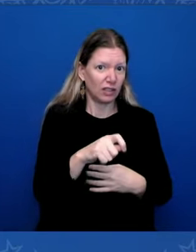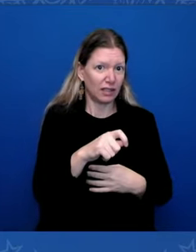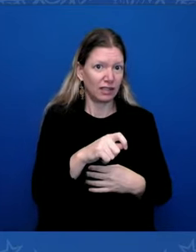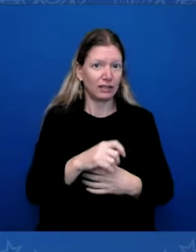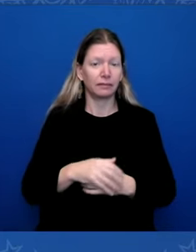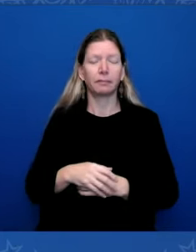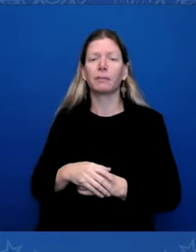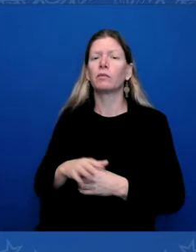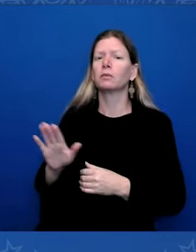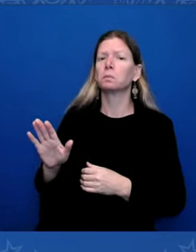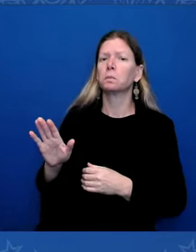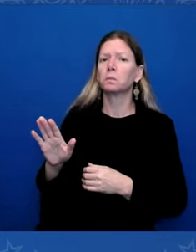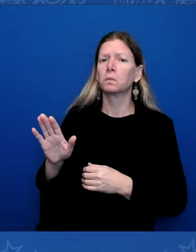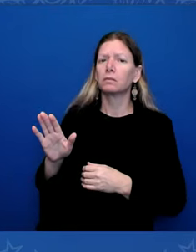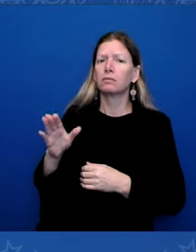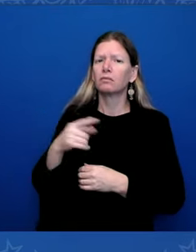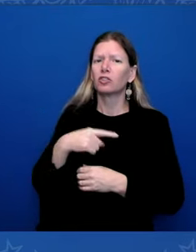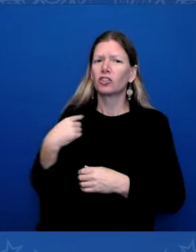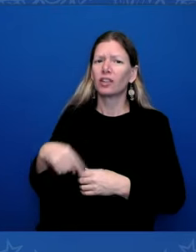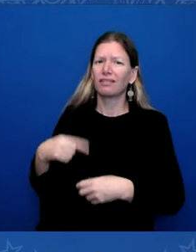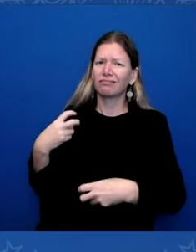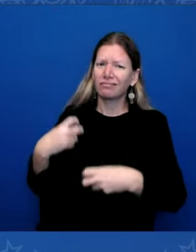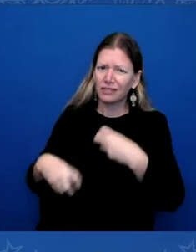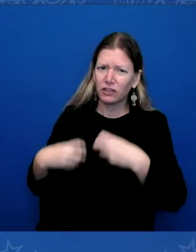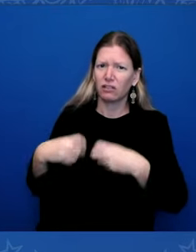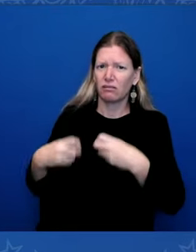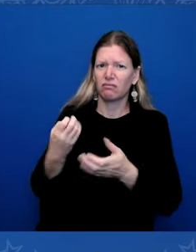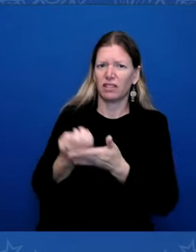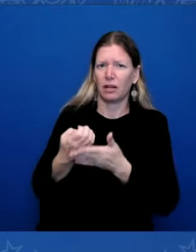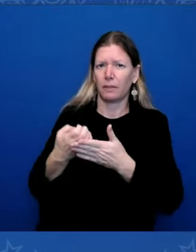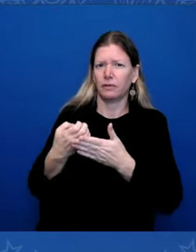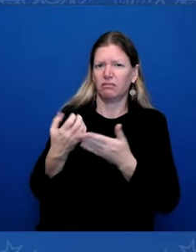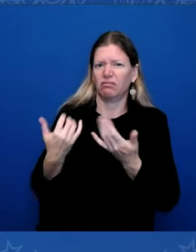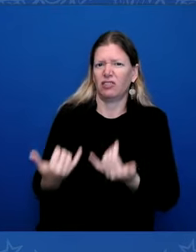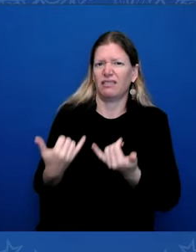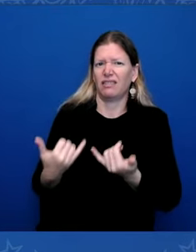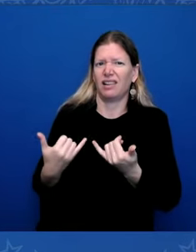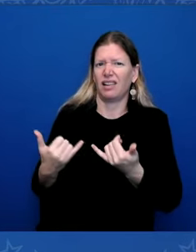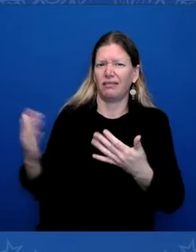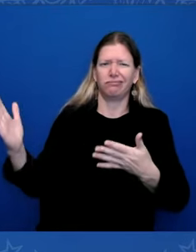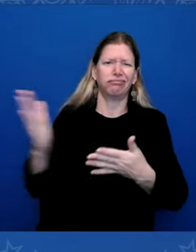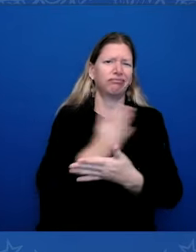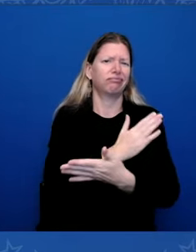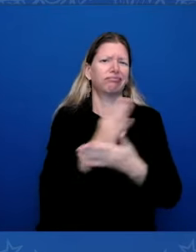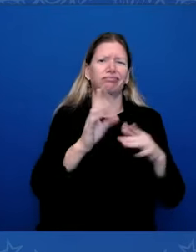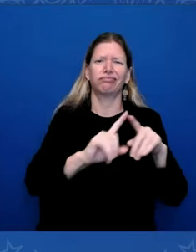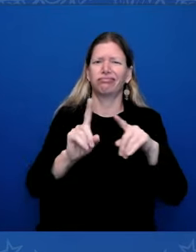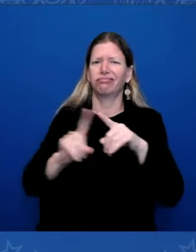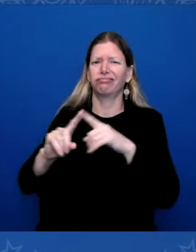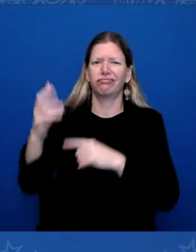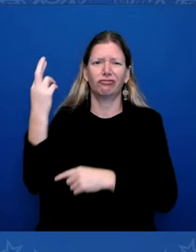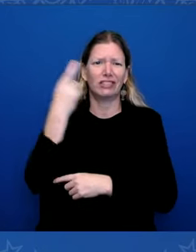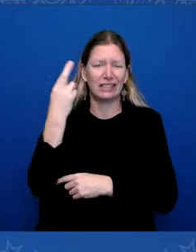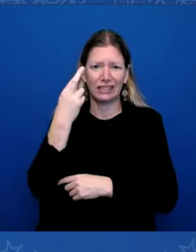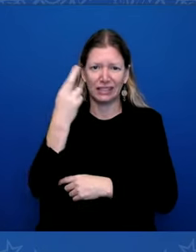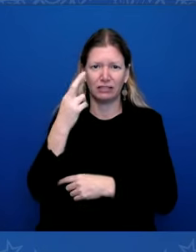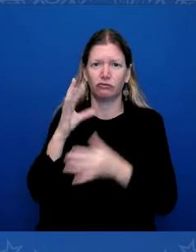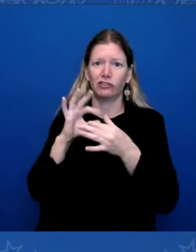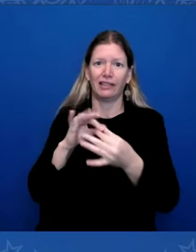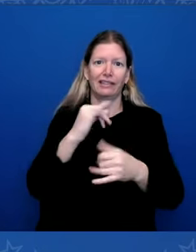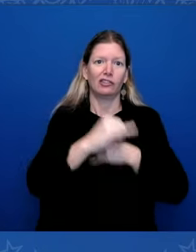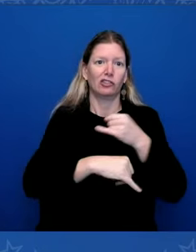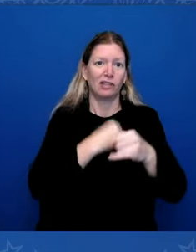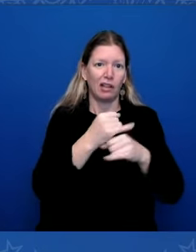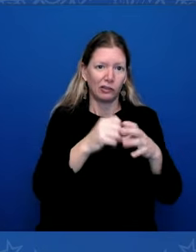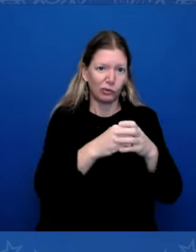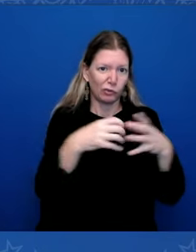international growth and lack thereof, and the policies that China has followed. And so I